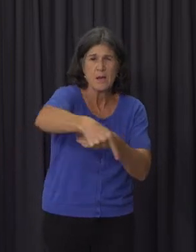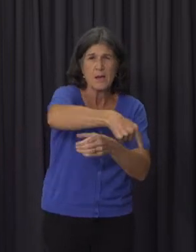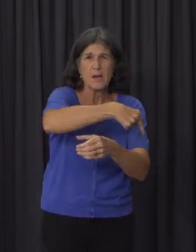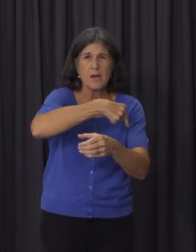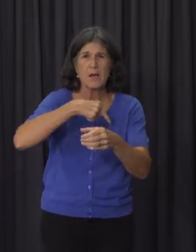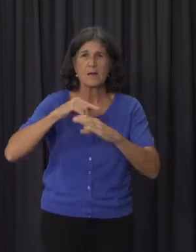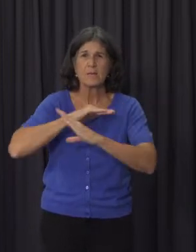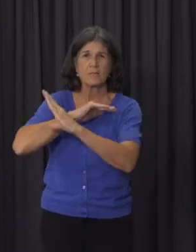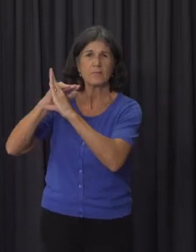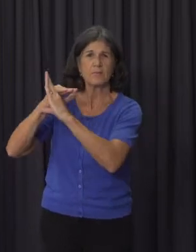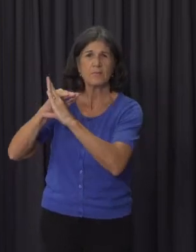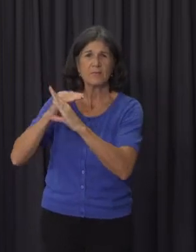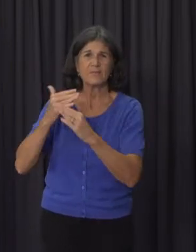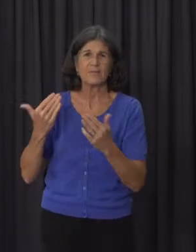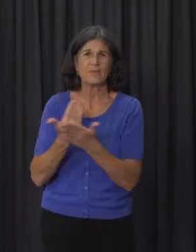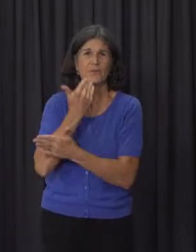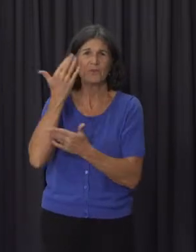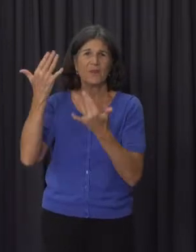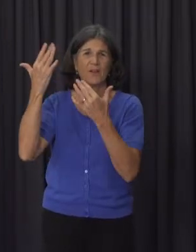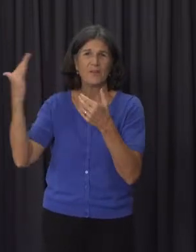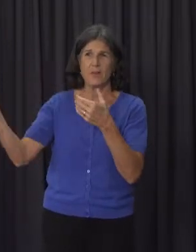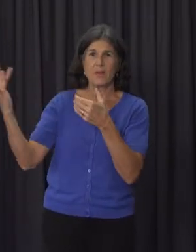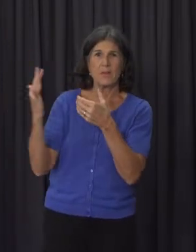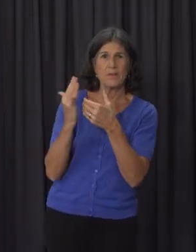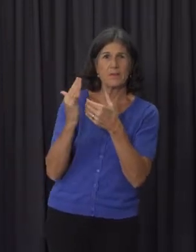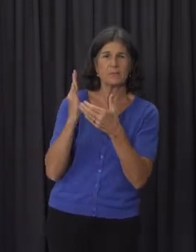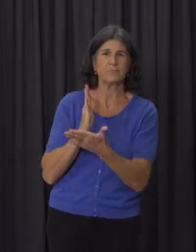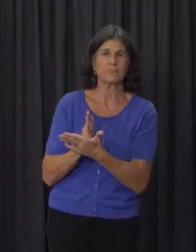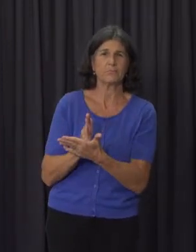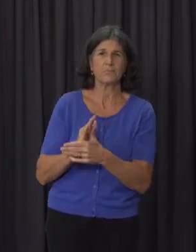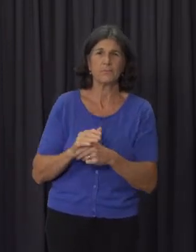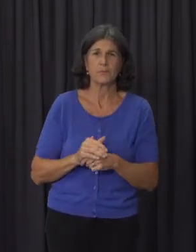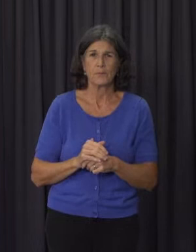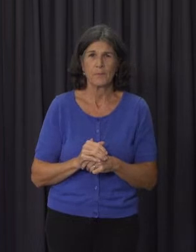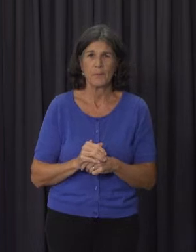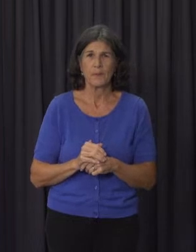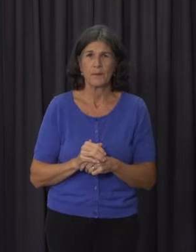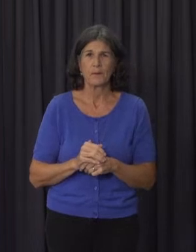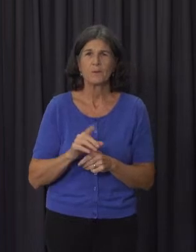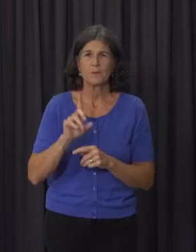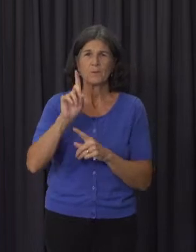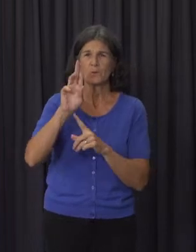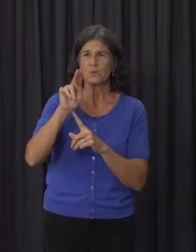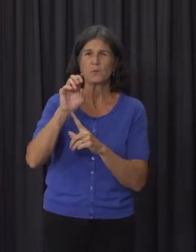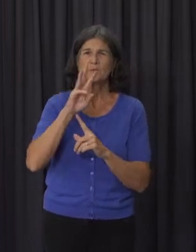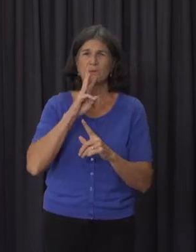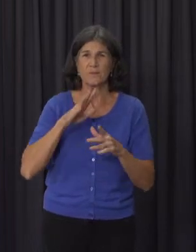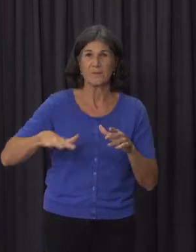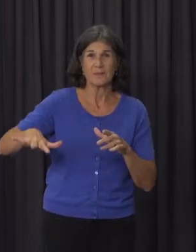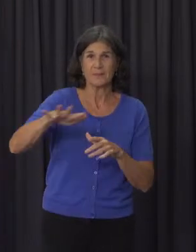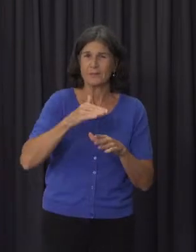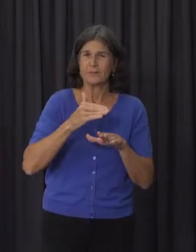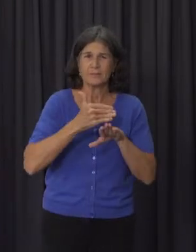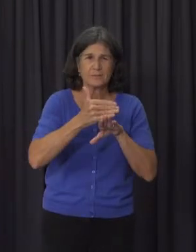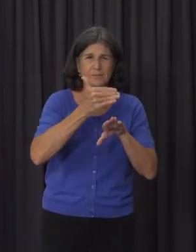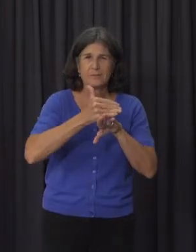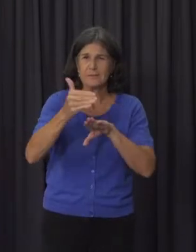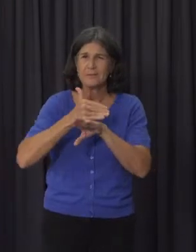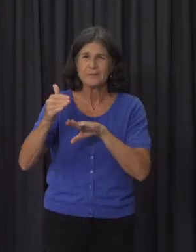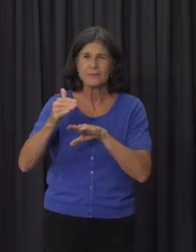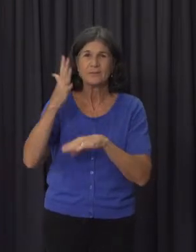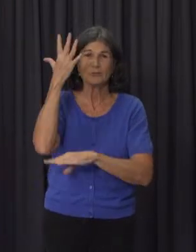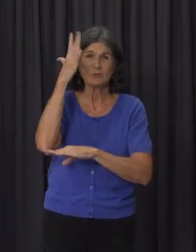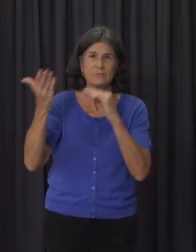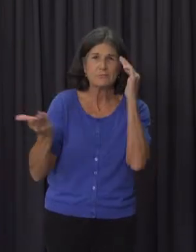current wildfire in the Dunes area. Additionally, the province, along with the local authorities with the municipal district of